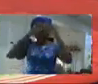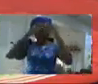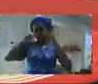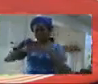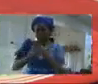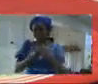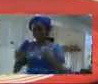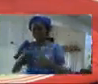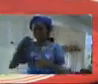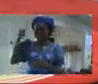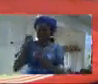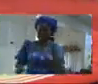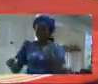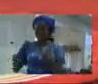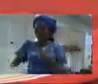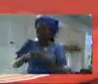Beginning and the ending.